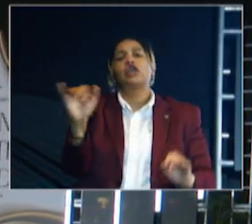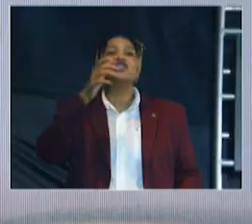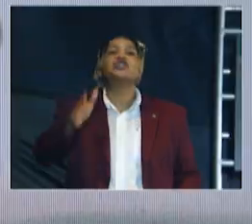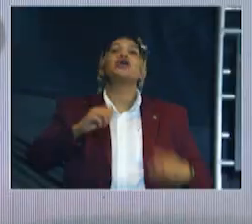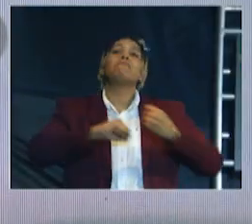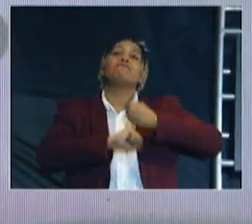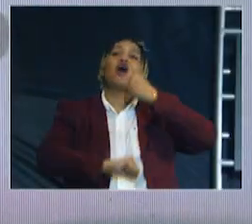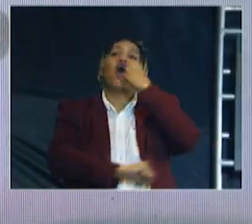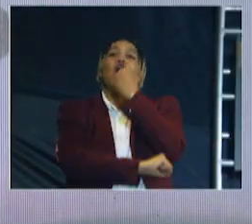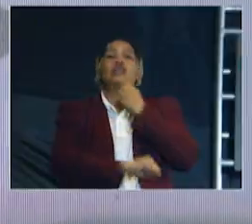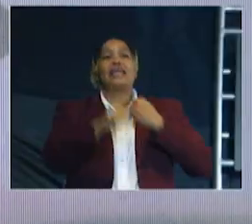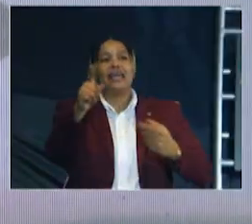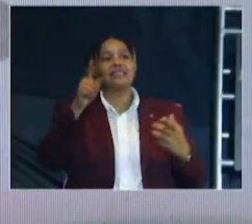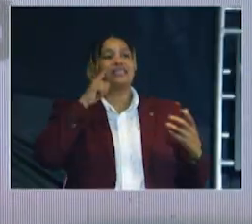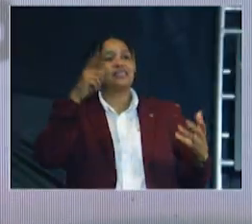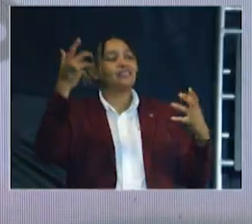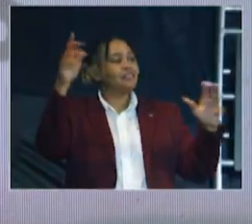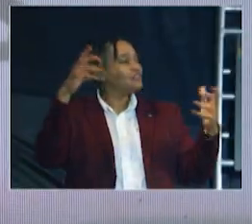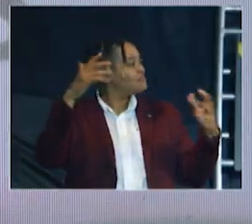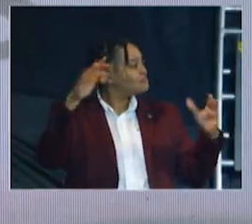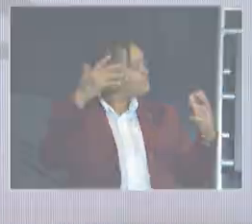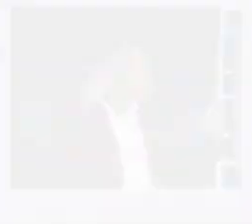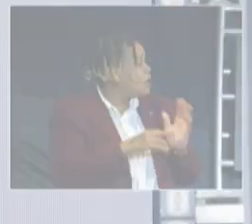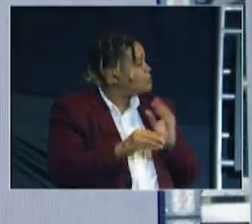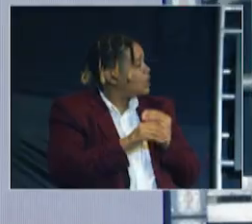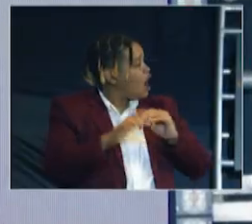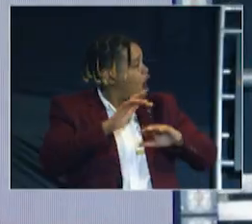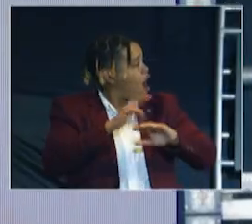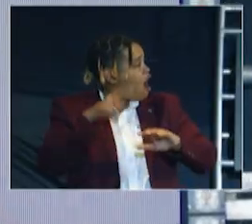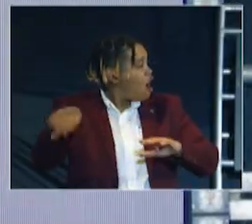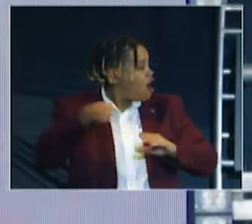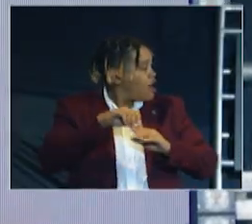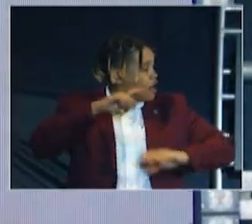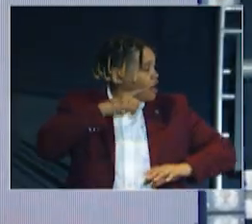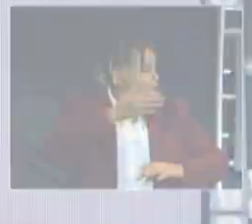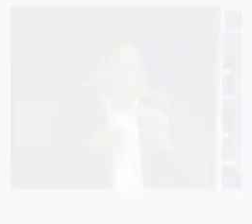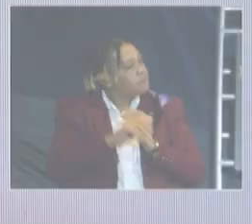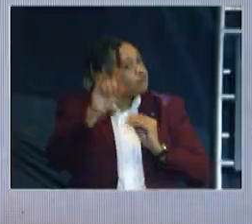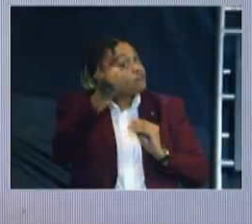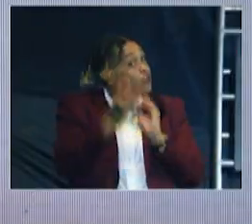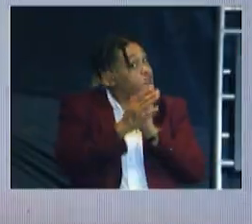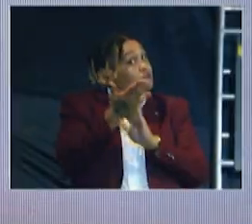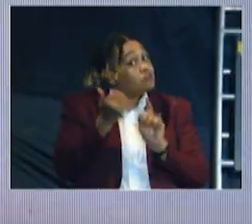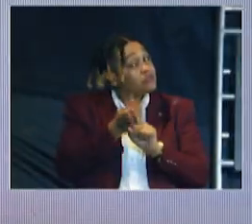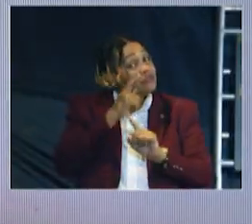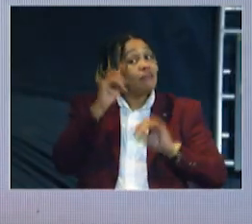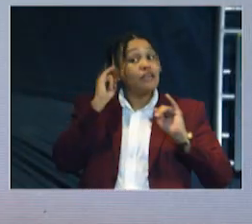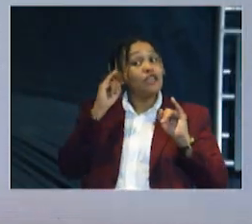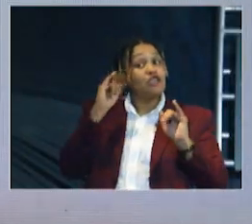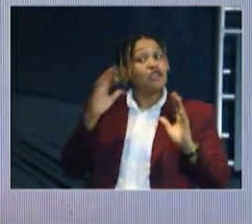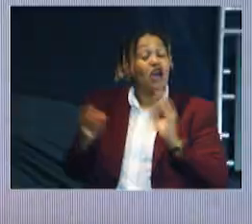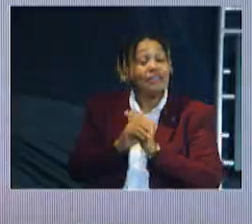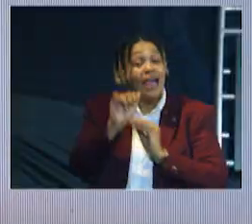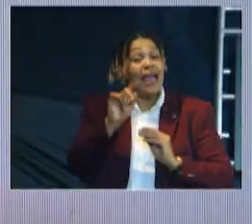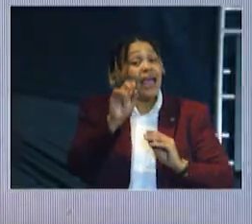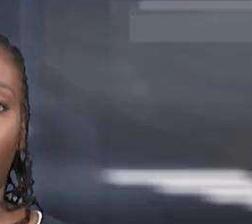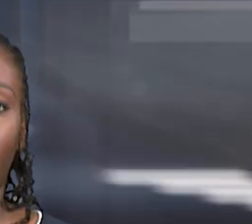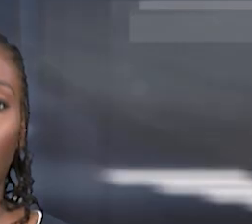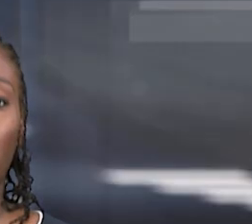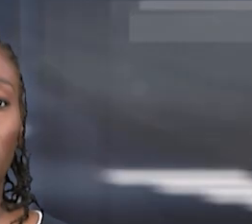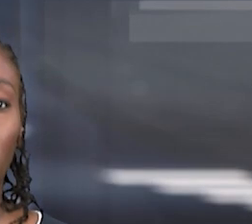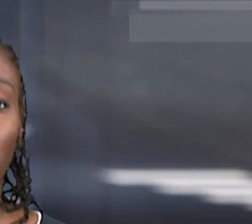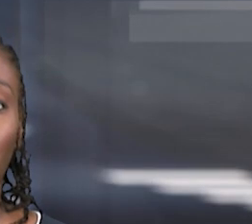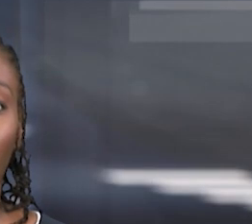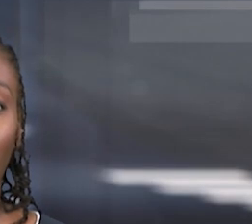too. Christina Kelly received the award for Special Abilities, with Dion Roy Mitchell and Adrian Shackelford awarded for TVET.